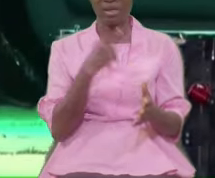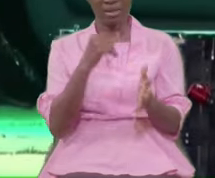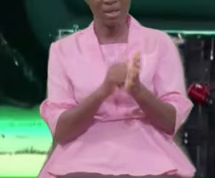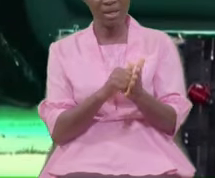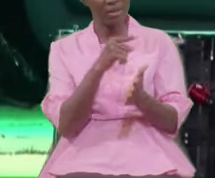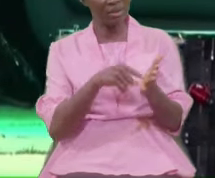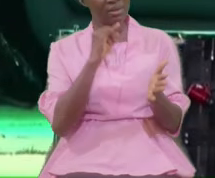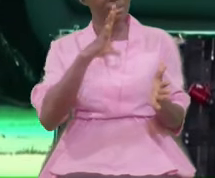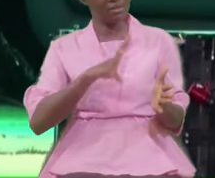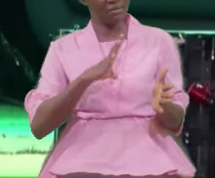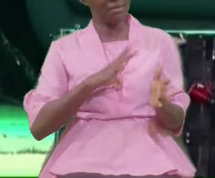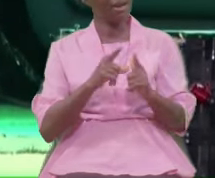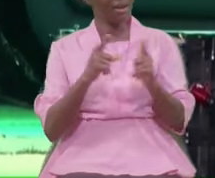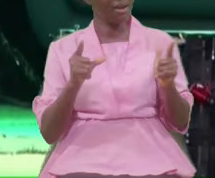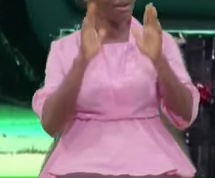is